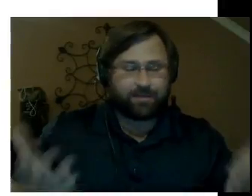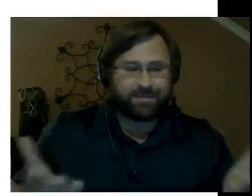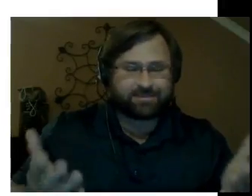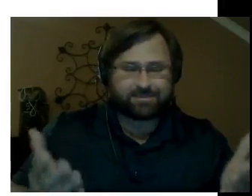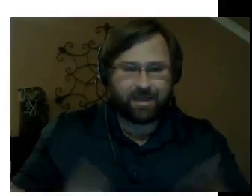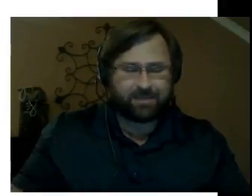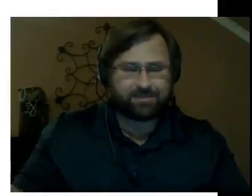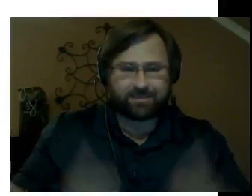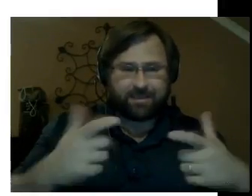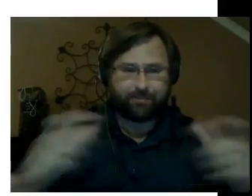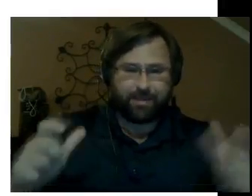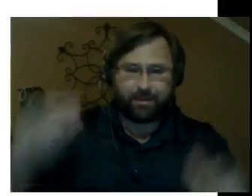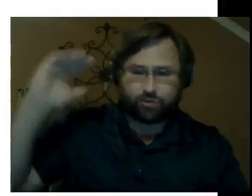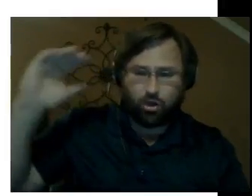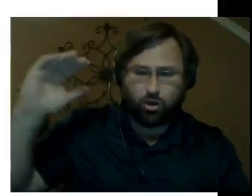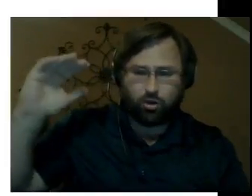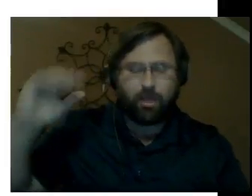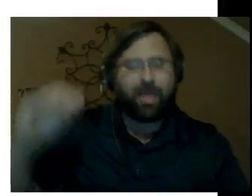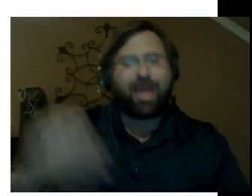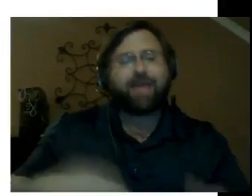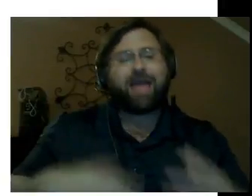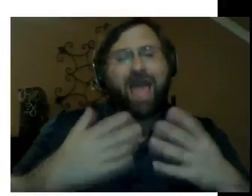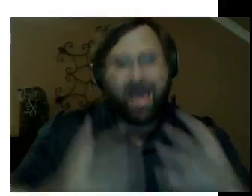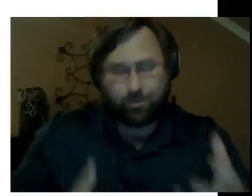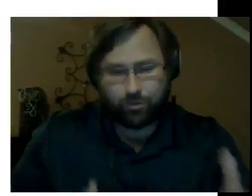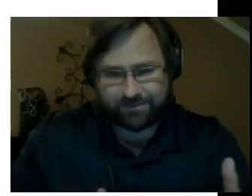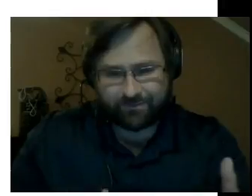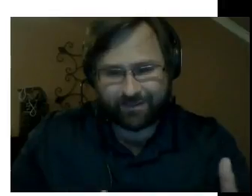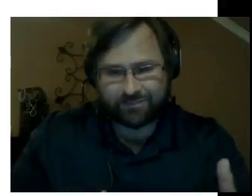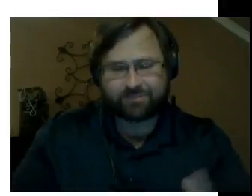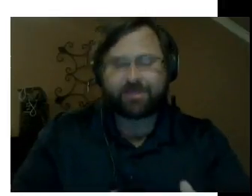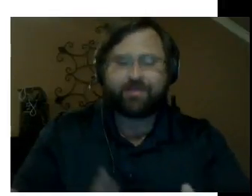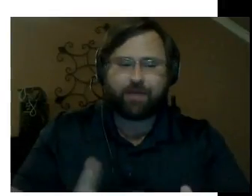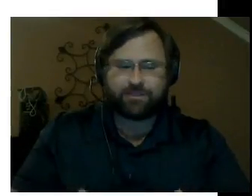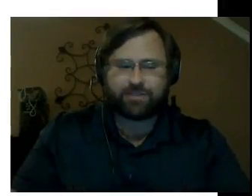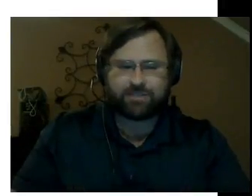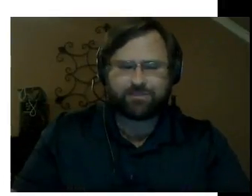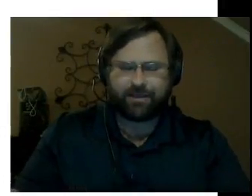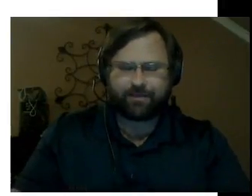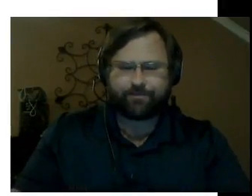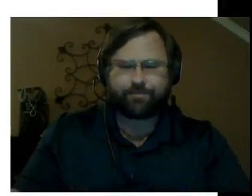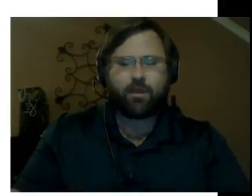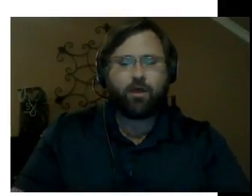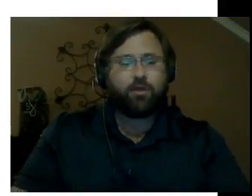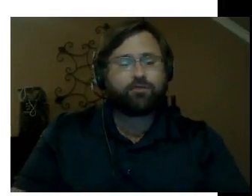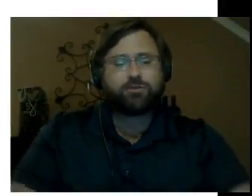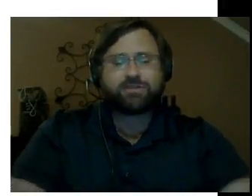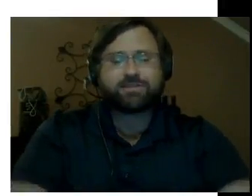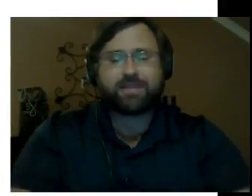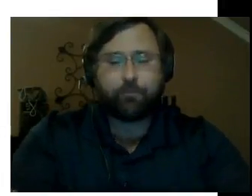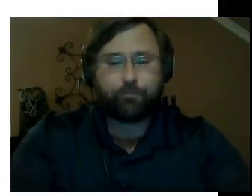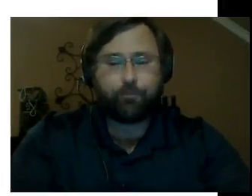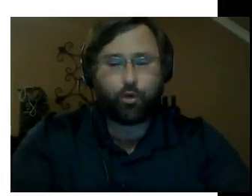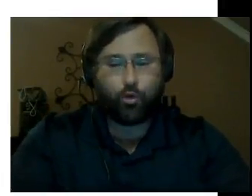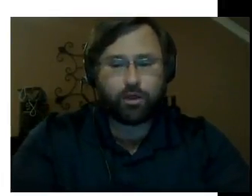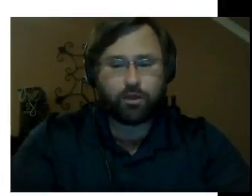sign that relates to size, like the sign big or tall, and add one of these inflections, and that will then change the meaning. The first is